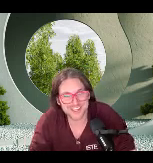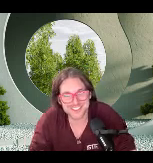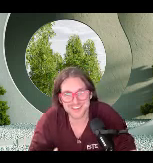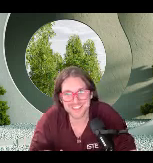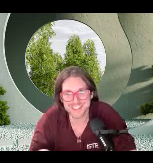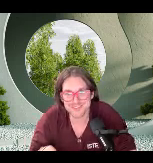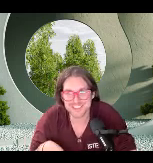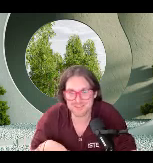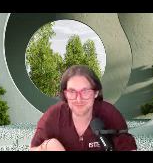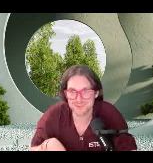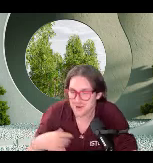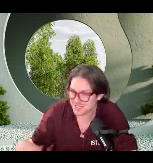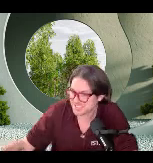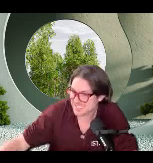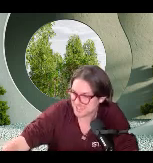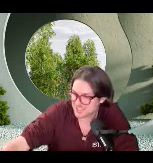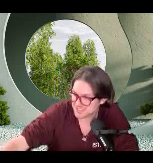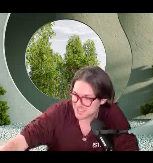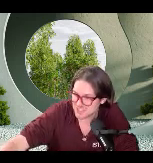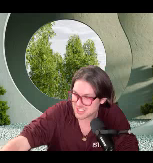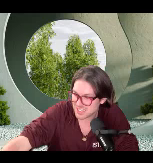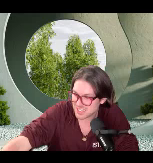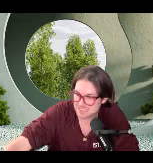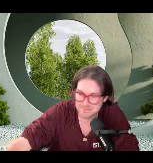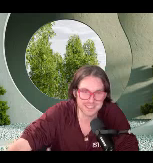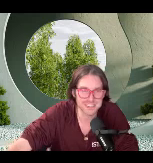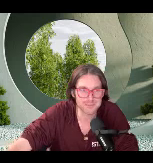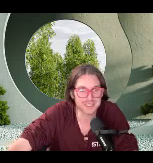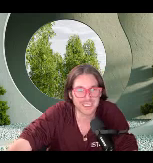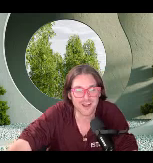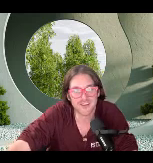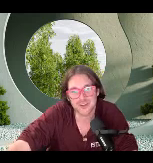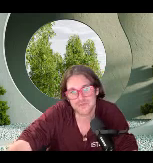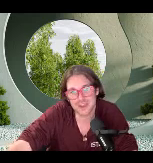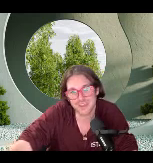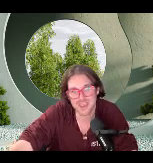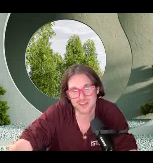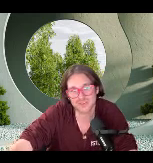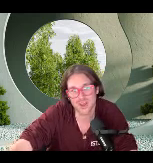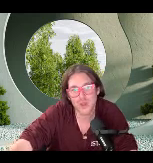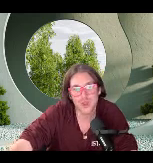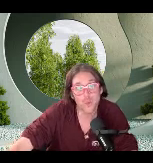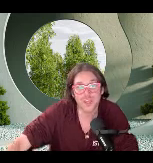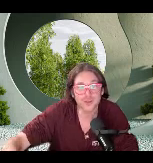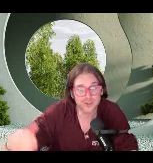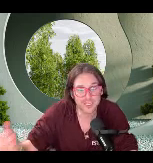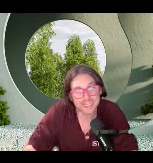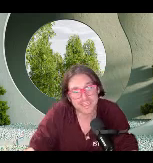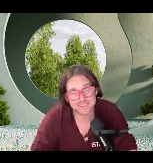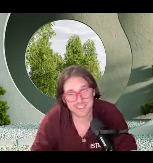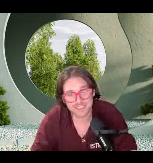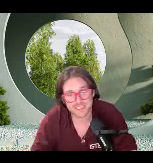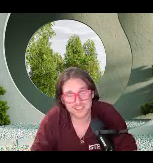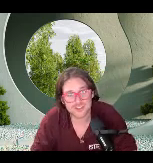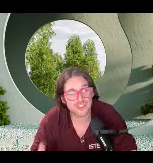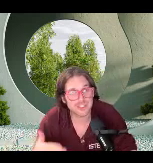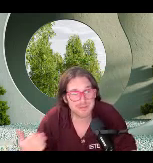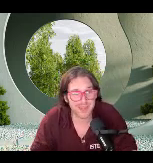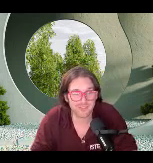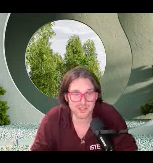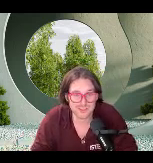reasons that we are doing this with some recent legislation changes about accessibility and all those fun things. So what you're learning in this